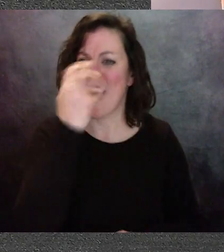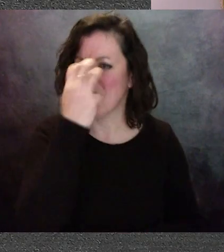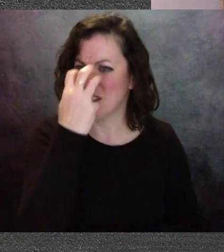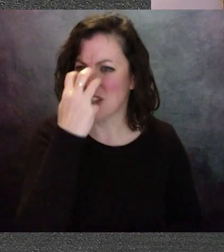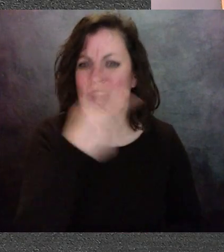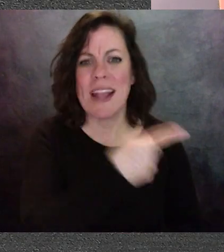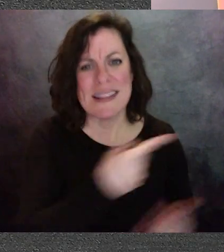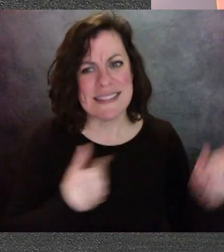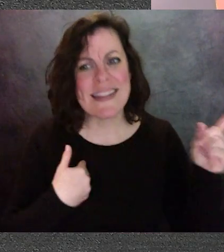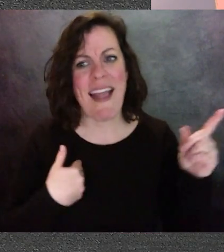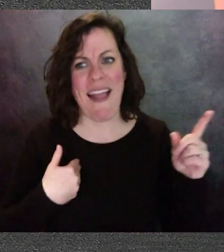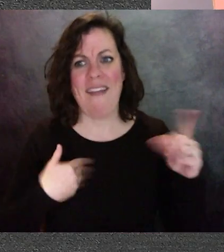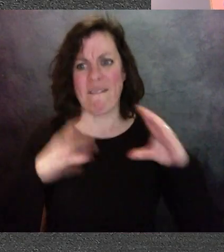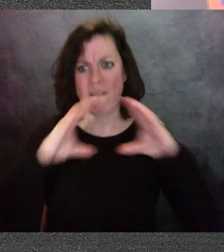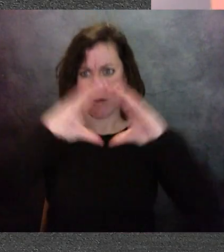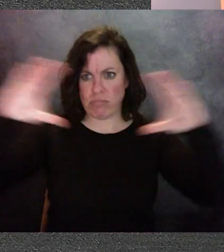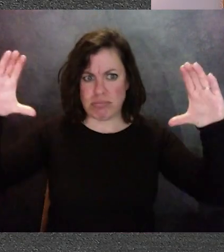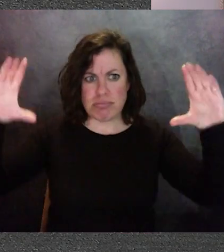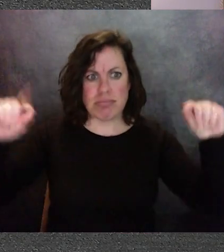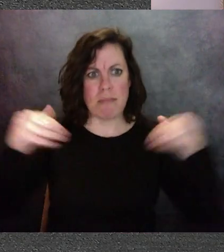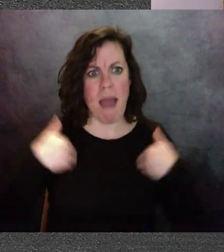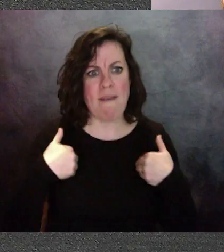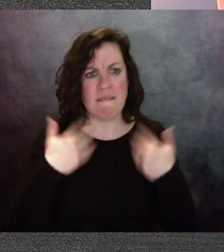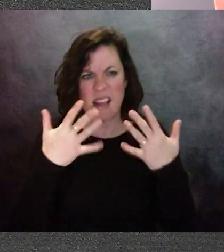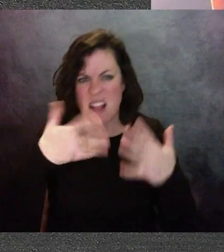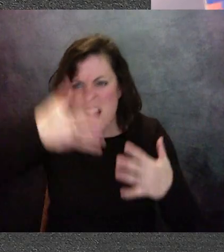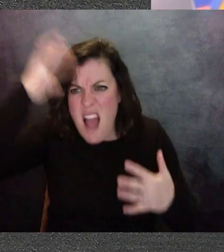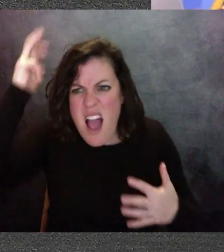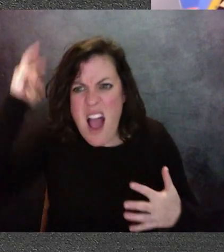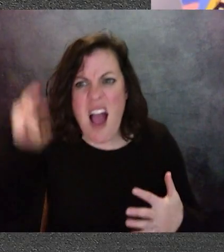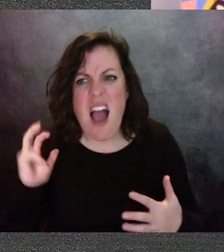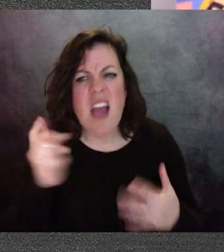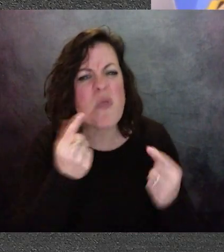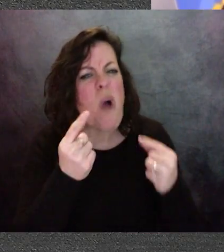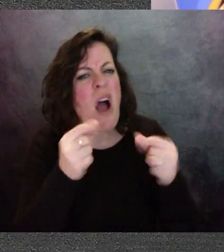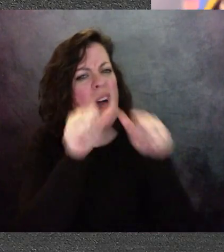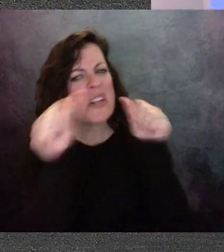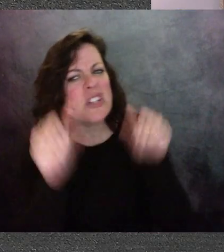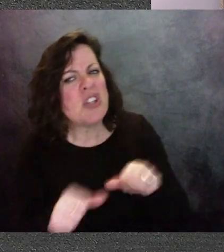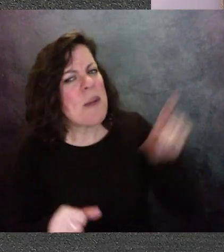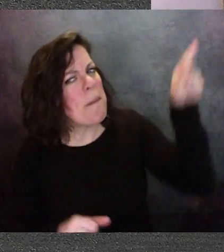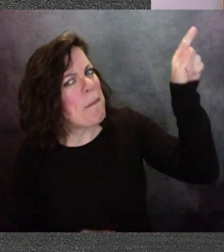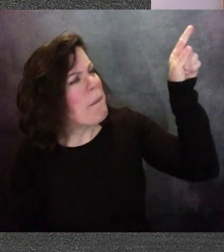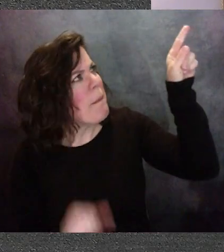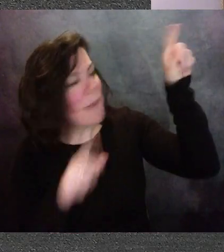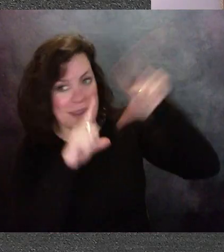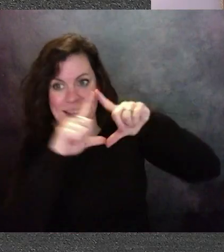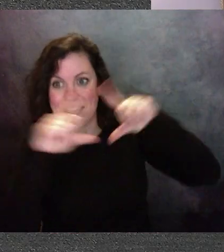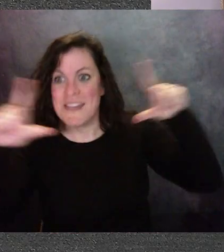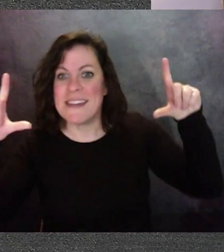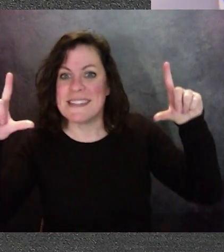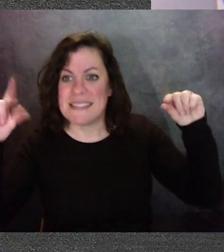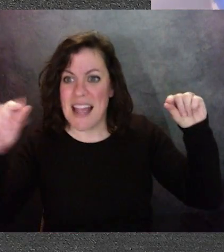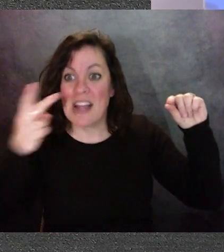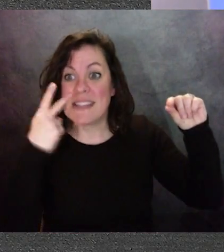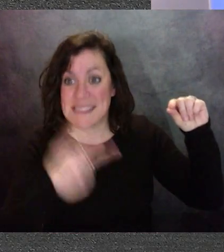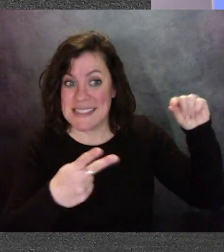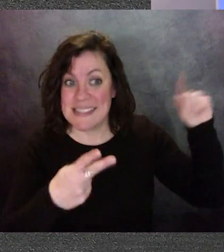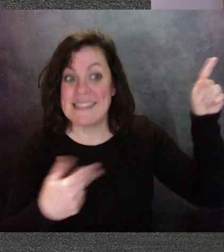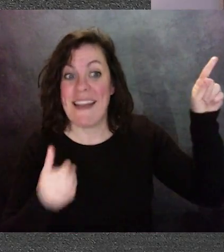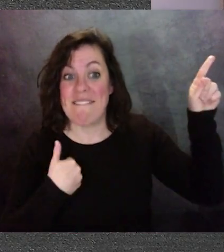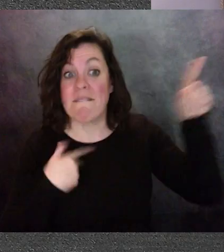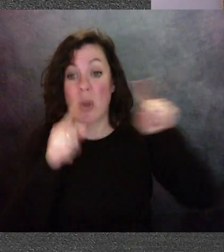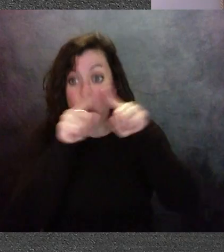Can you find what shapes it's made of? Well, it's made of a rectangle, and the wheels are